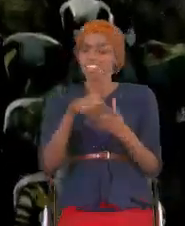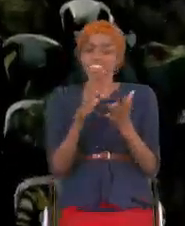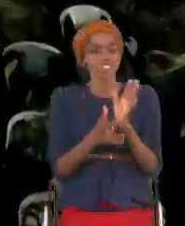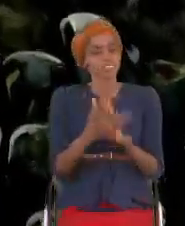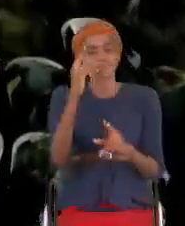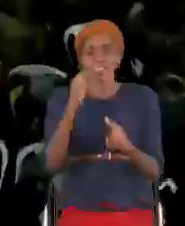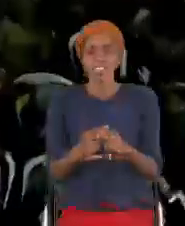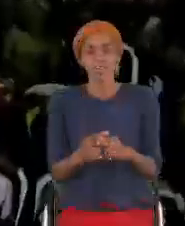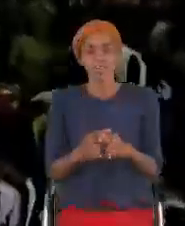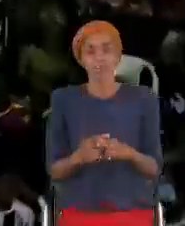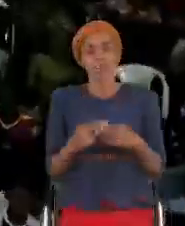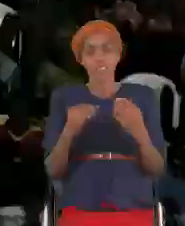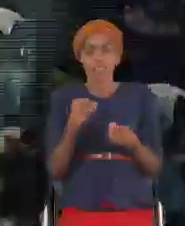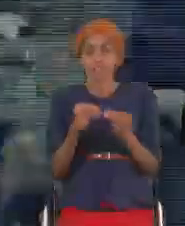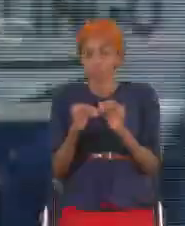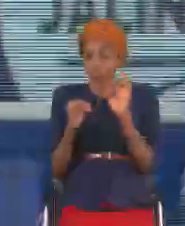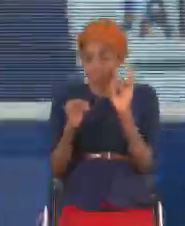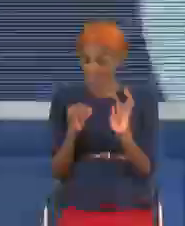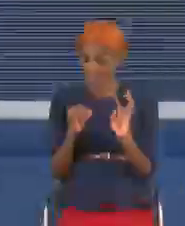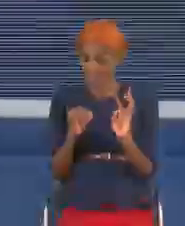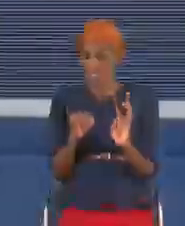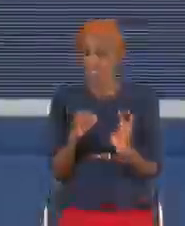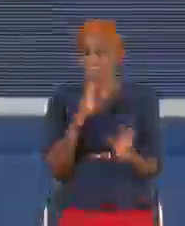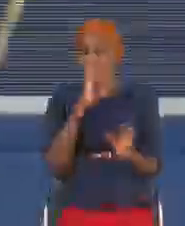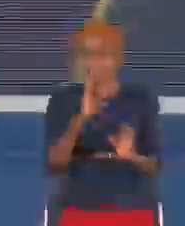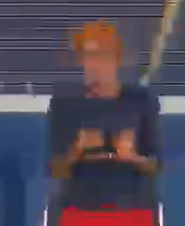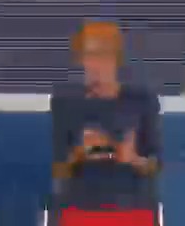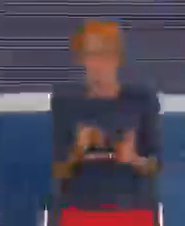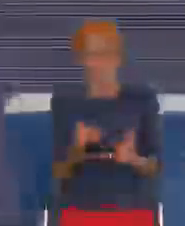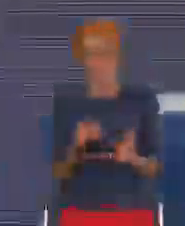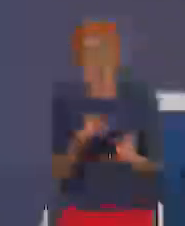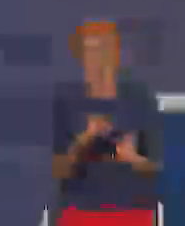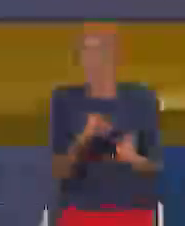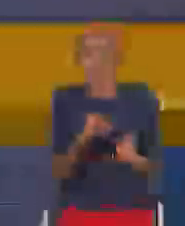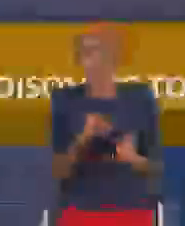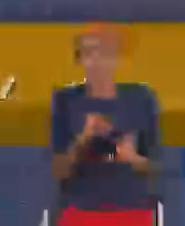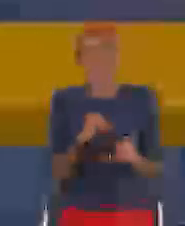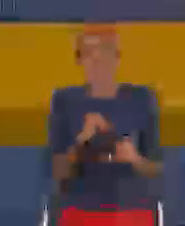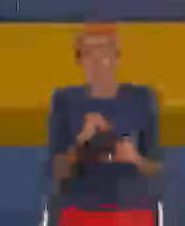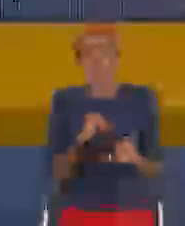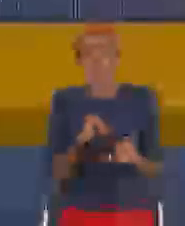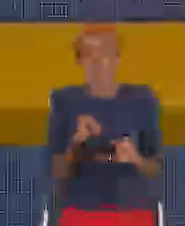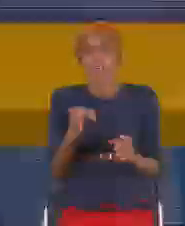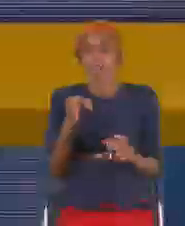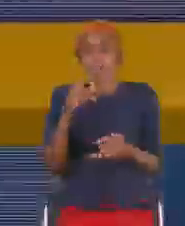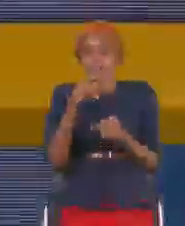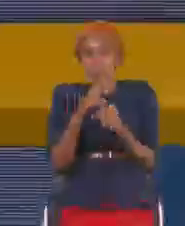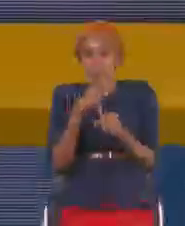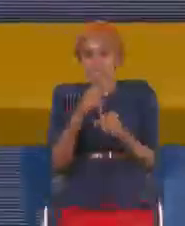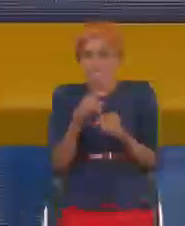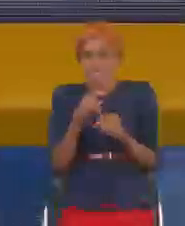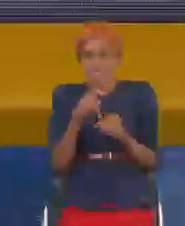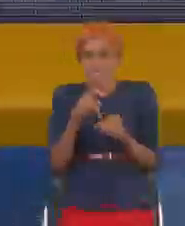name. Now, number 6 is the poisoning tongue. That's the tongue that poisons